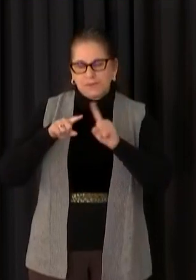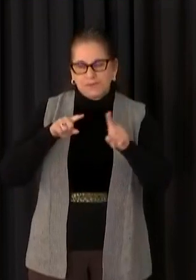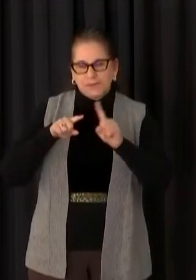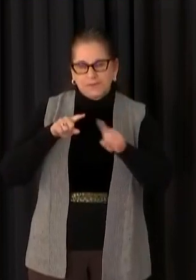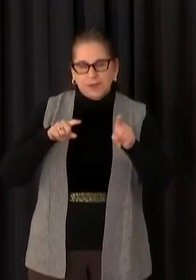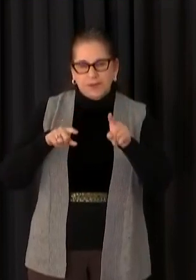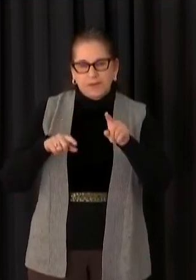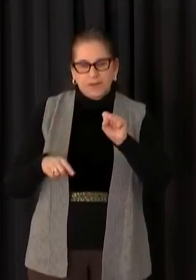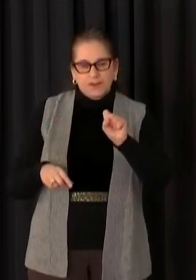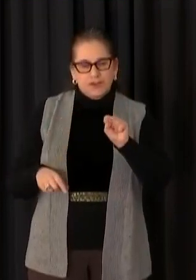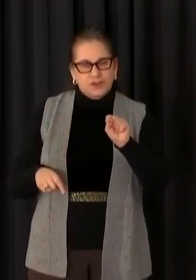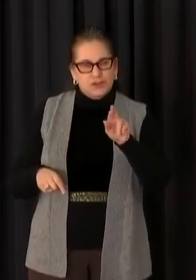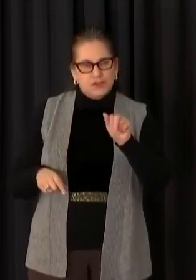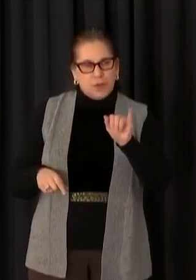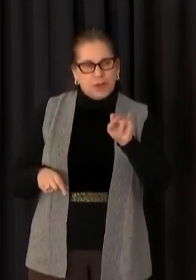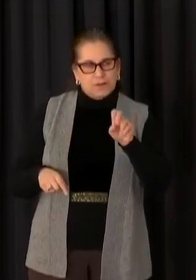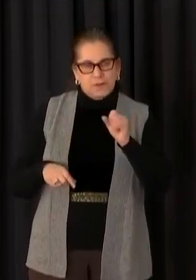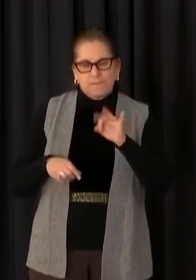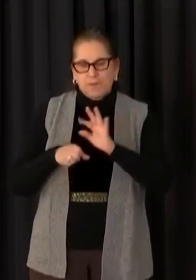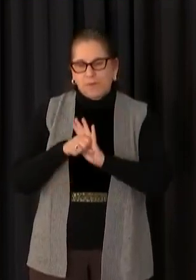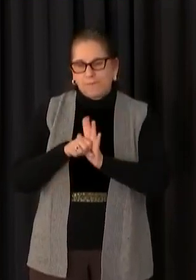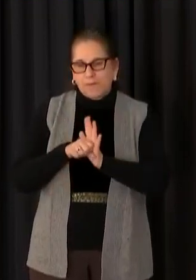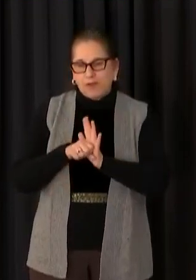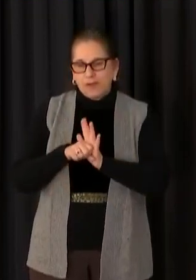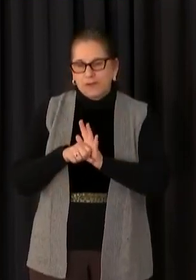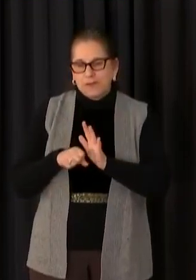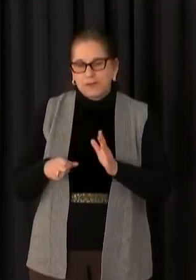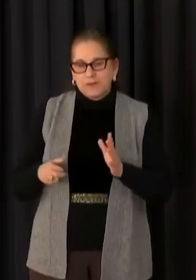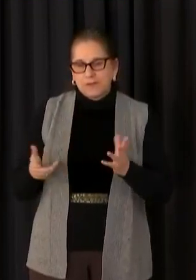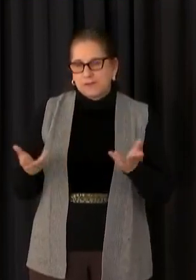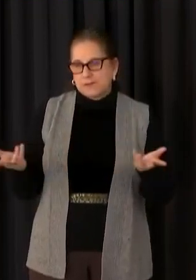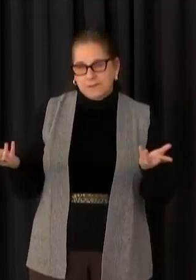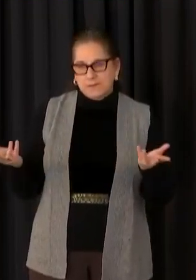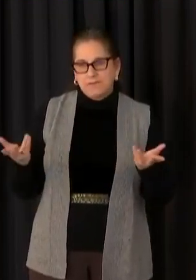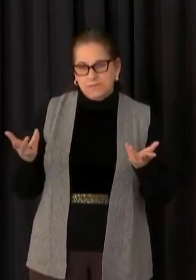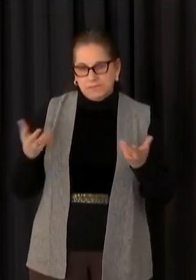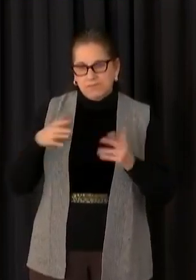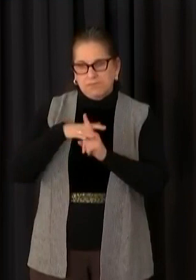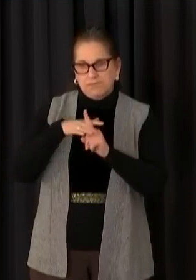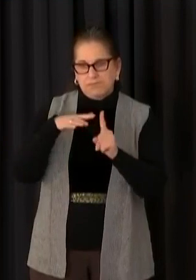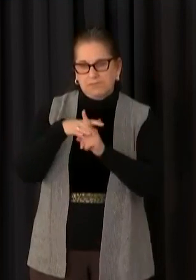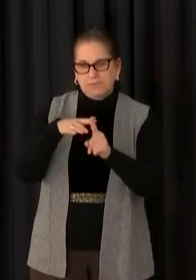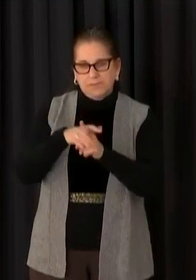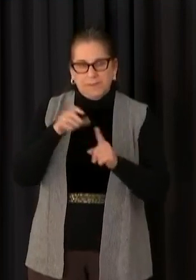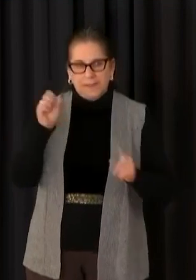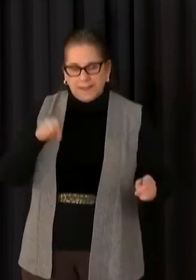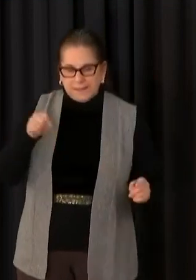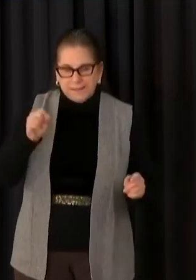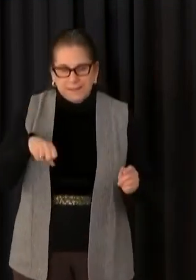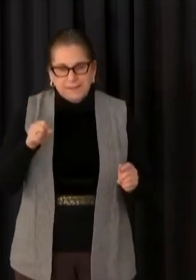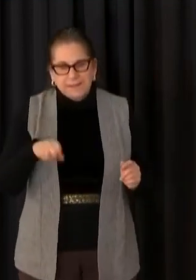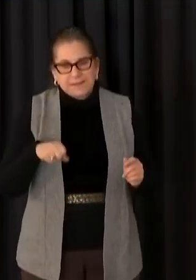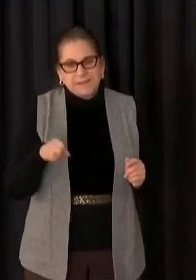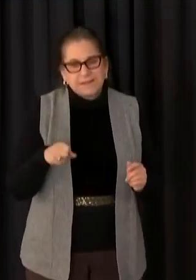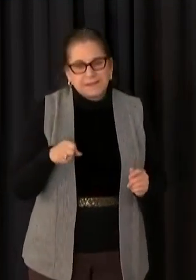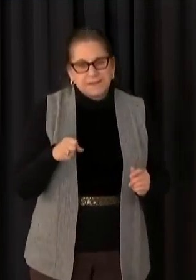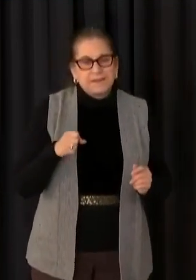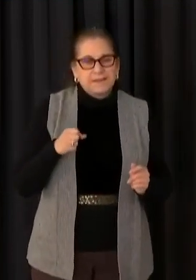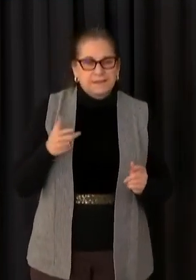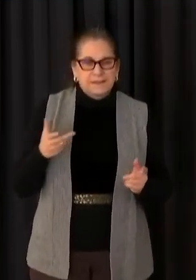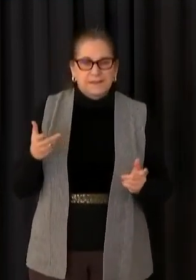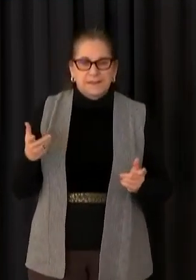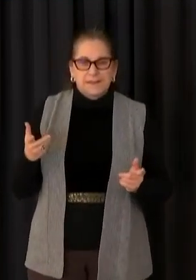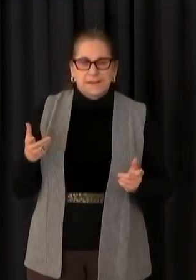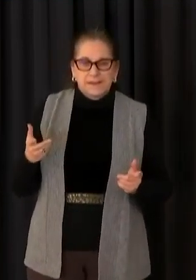of the states and jurisdictions of this country. DC will be no exception to that. It's not a matter of if, but when. And having